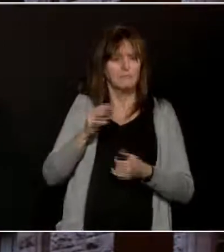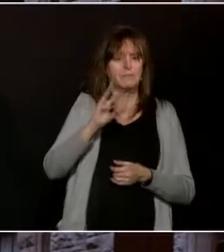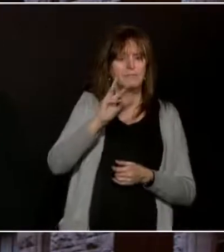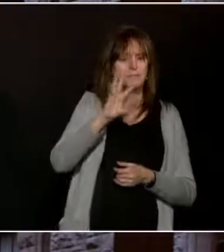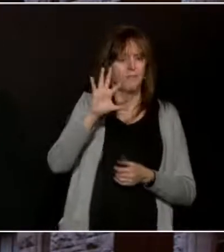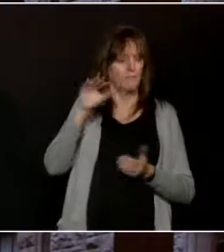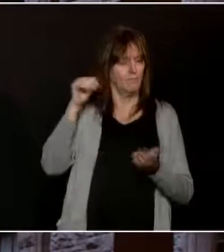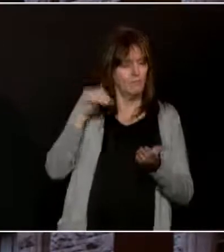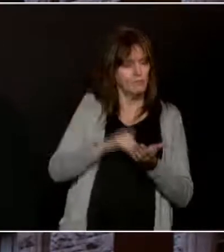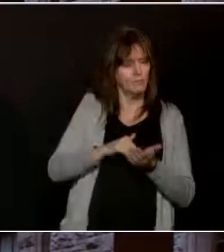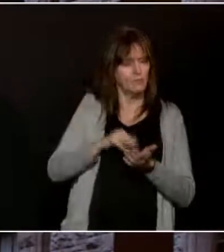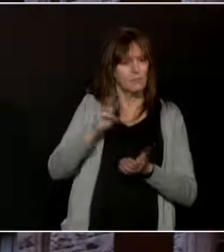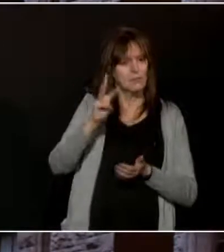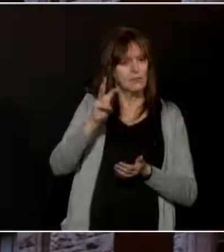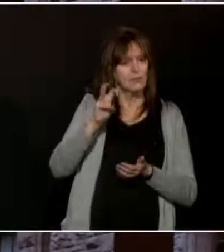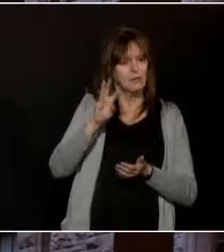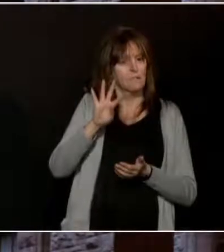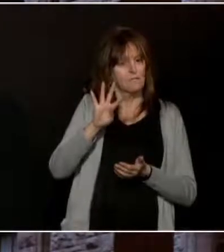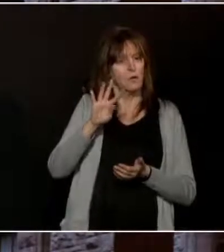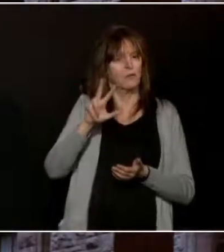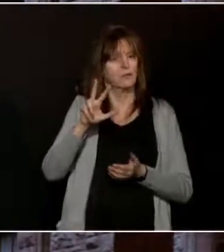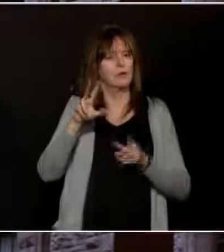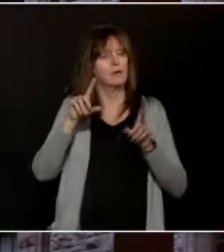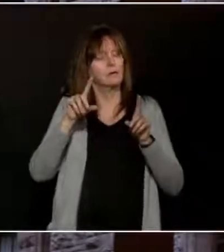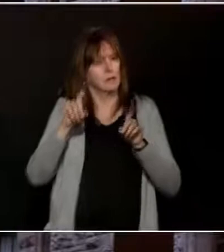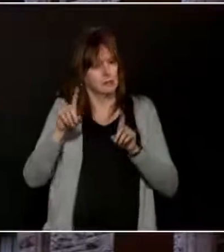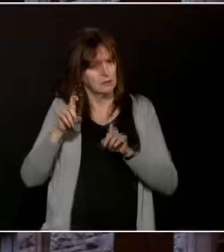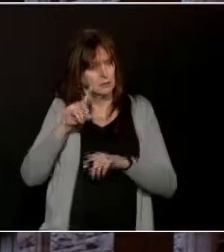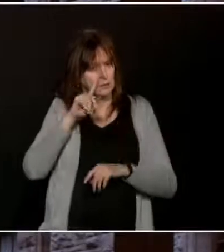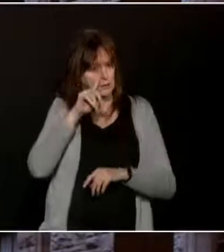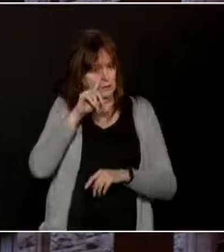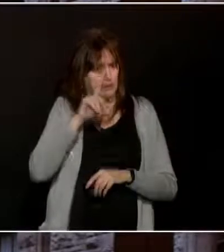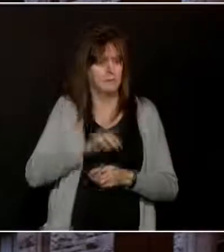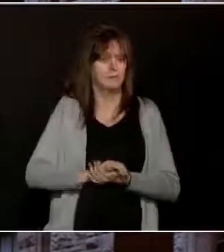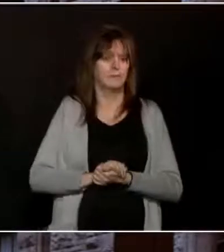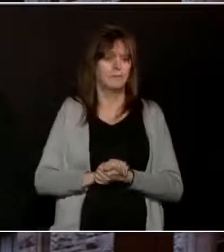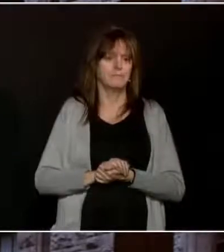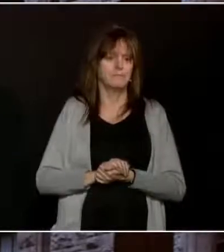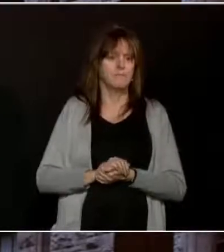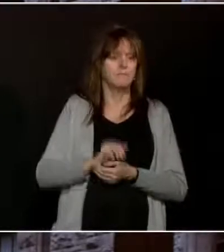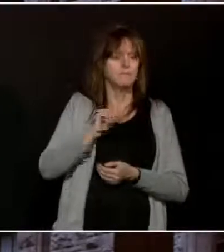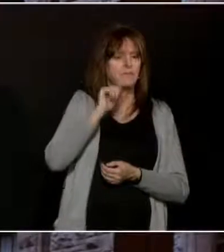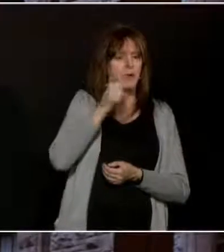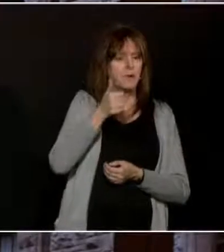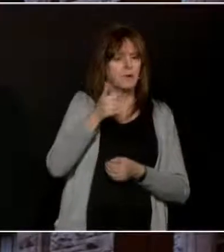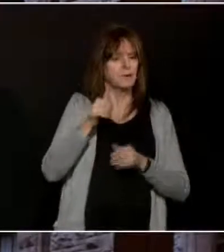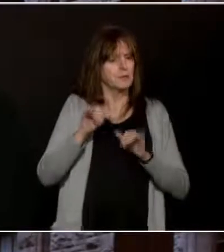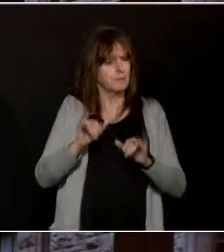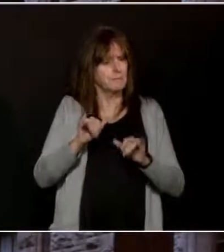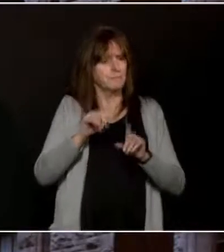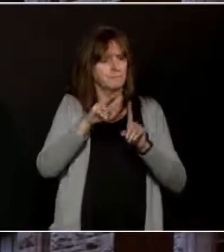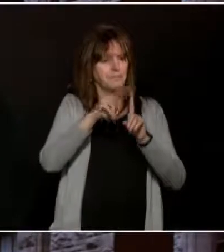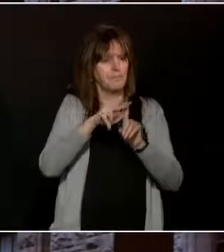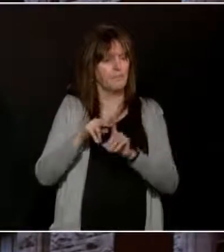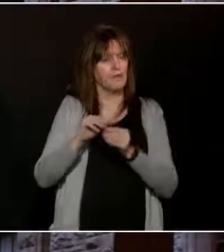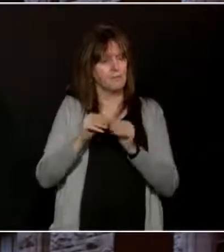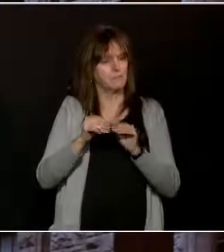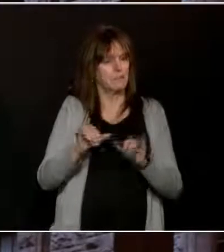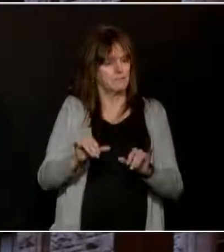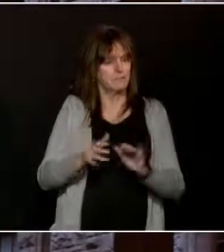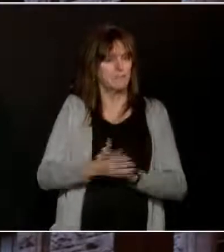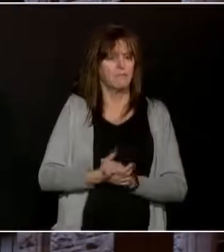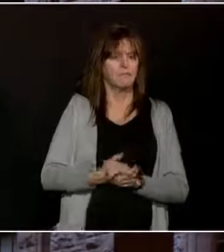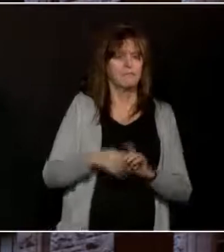65,643 tests and about the same volume pending for tomorrow. The positivity rate is down to